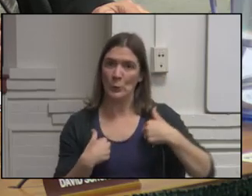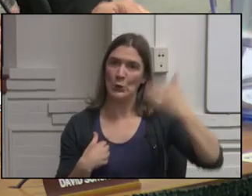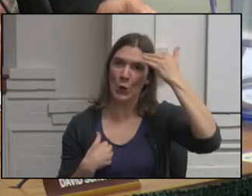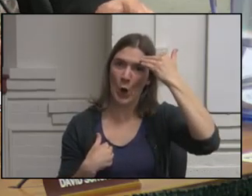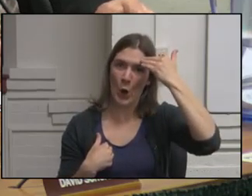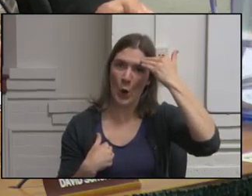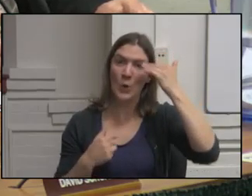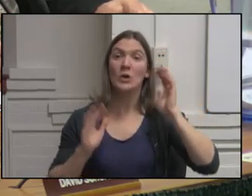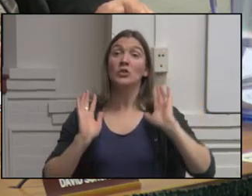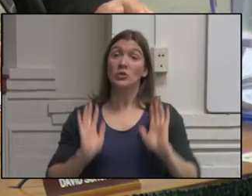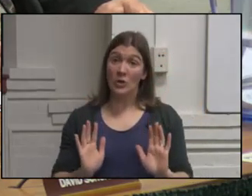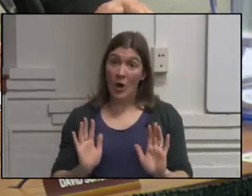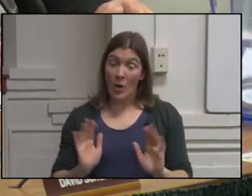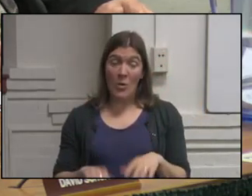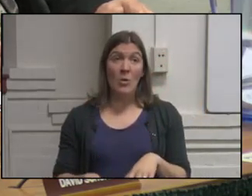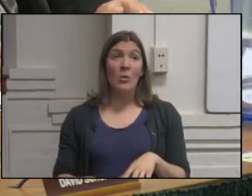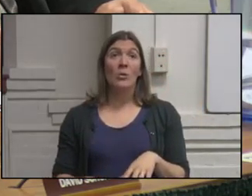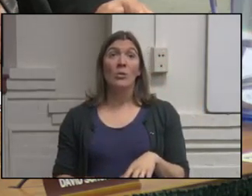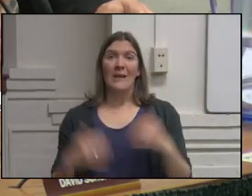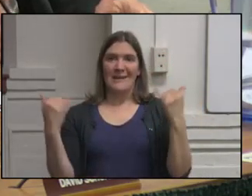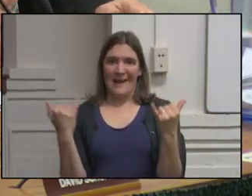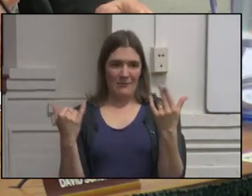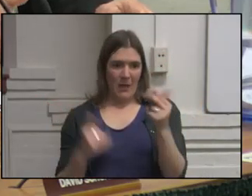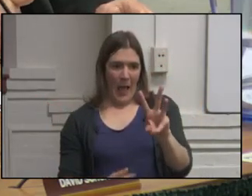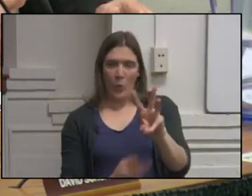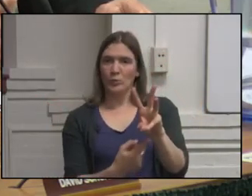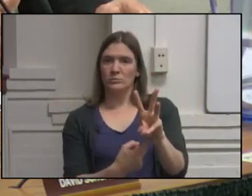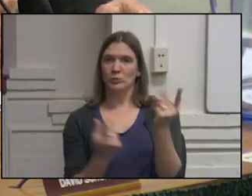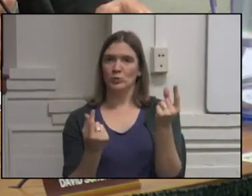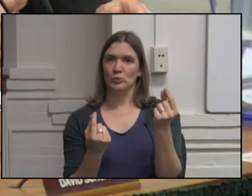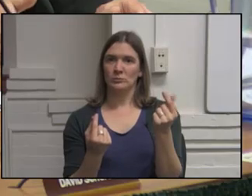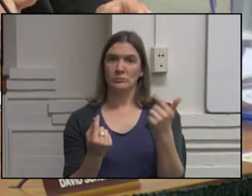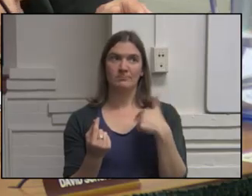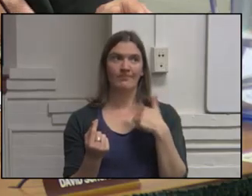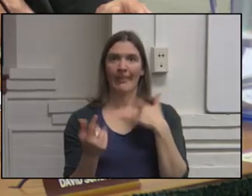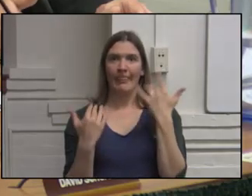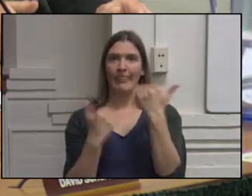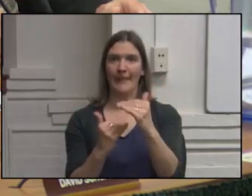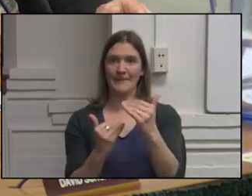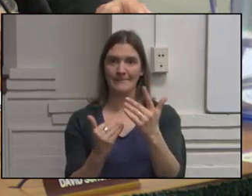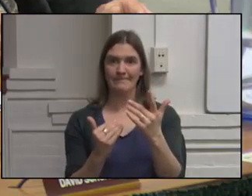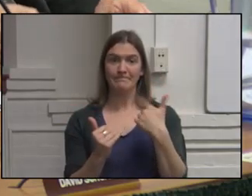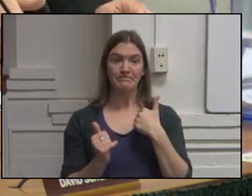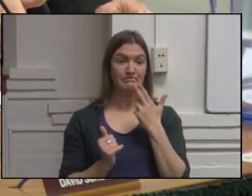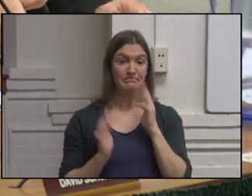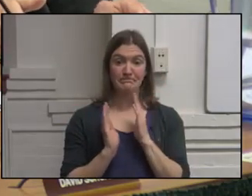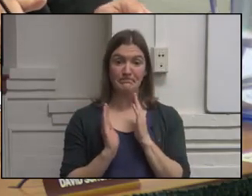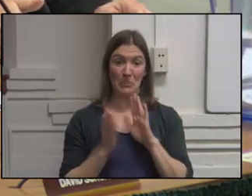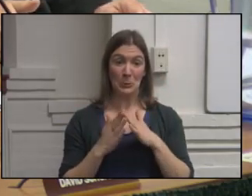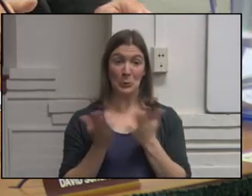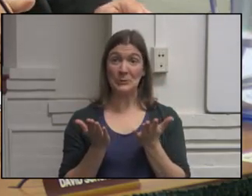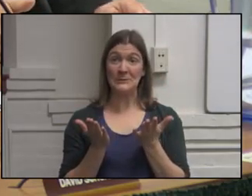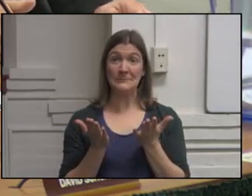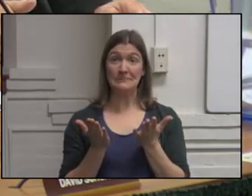real rubber hitting the road is how can we, as a very limited resourced